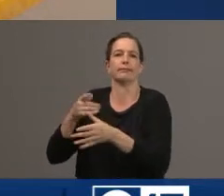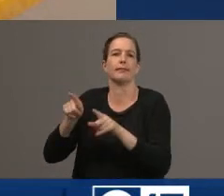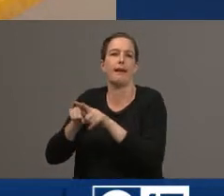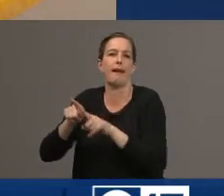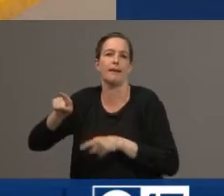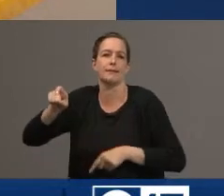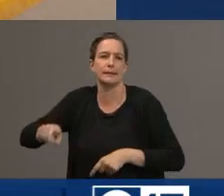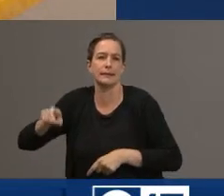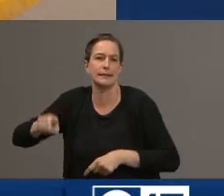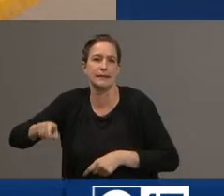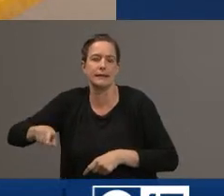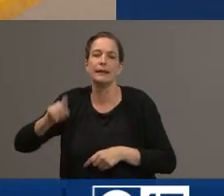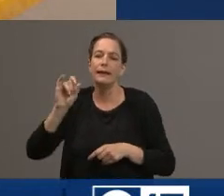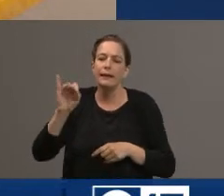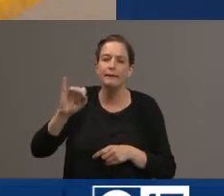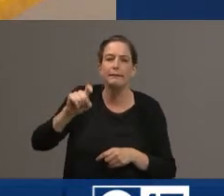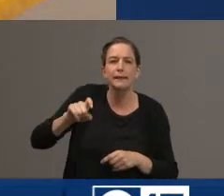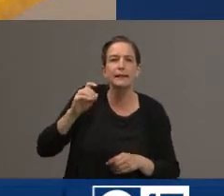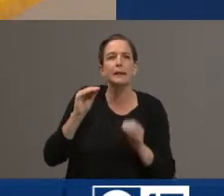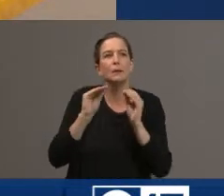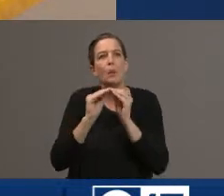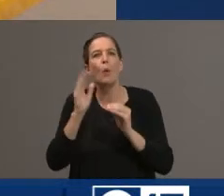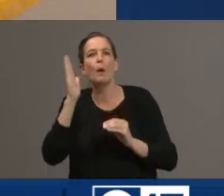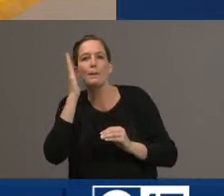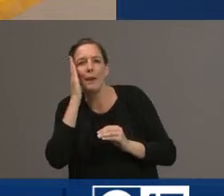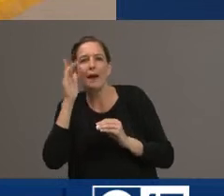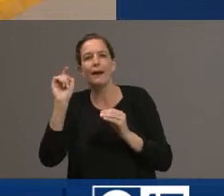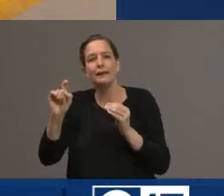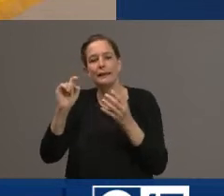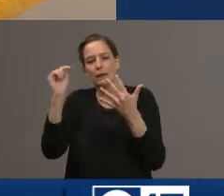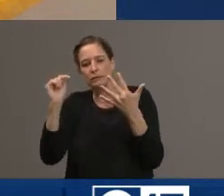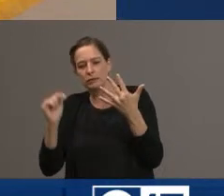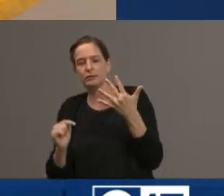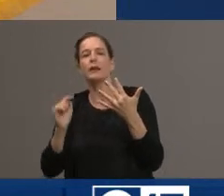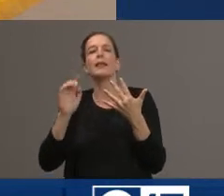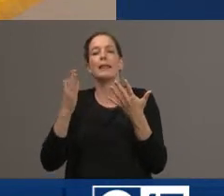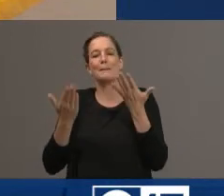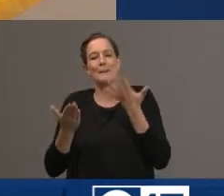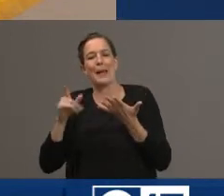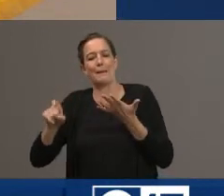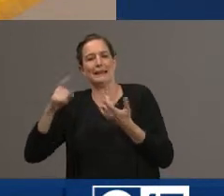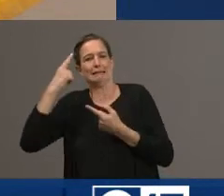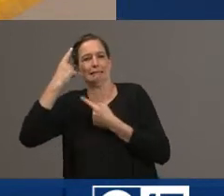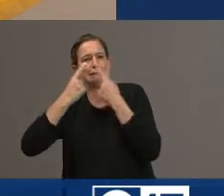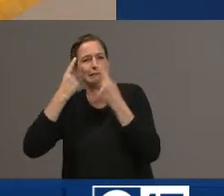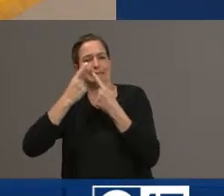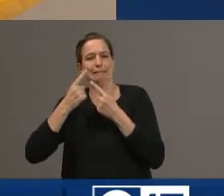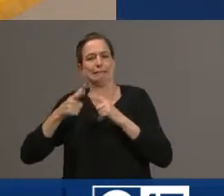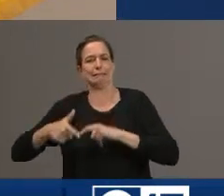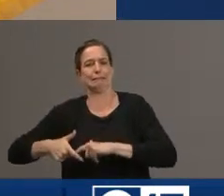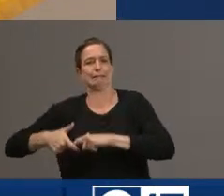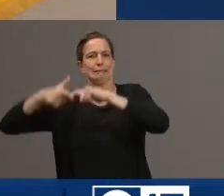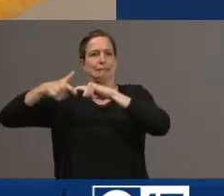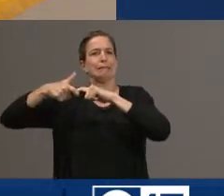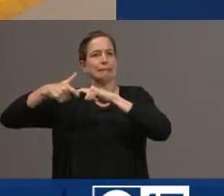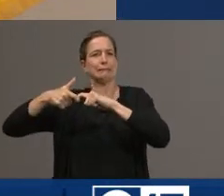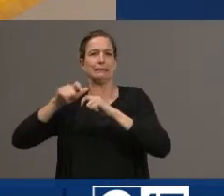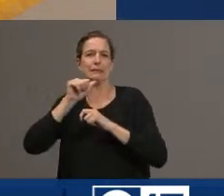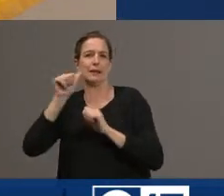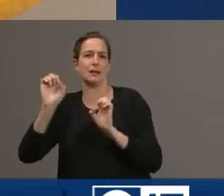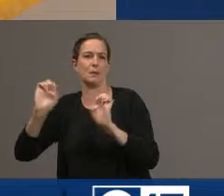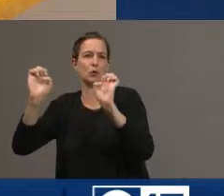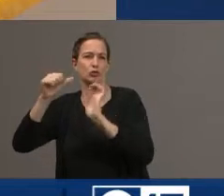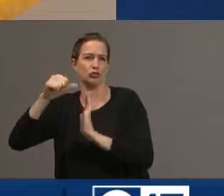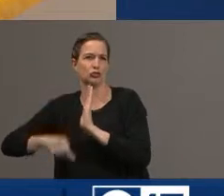bed capacity to consider stopping the elective surgeries. But we're allowing the systems to manage within